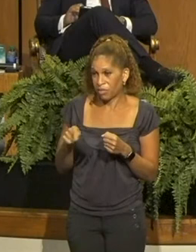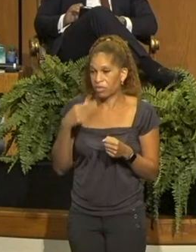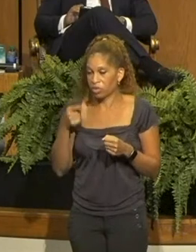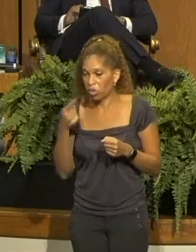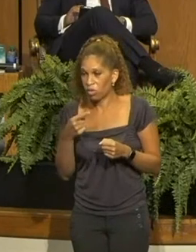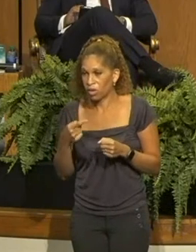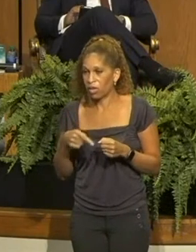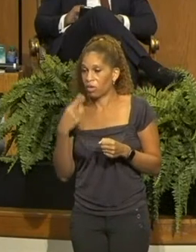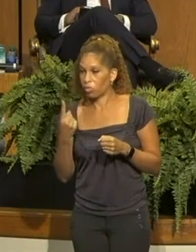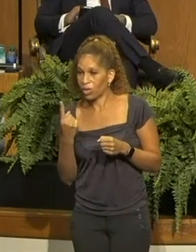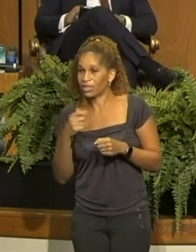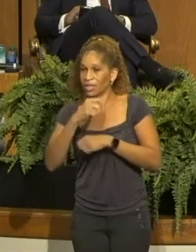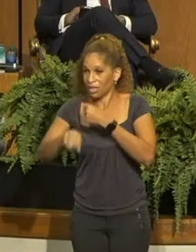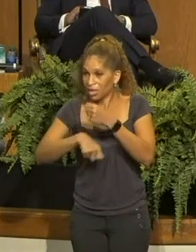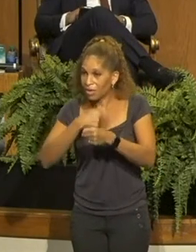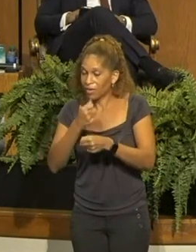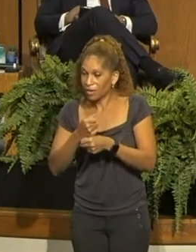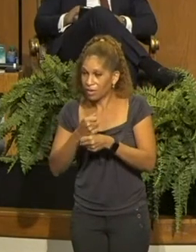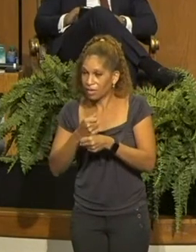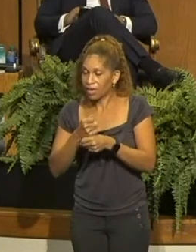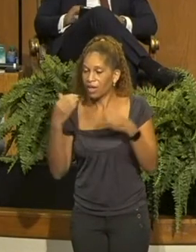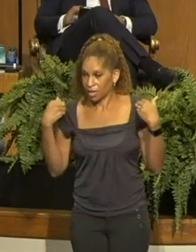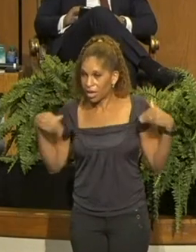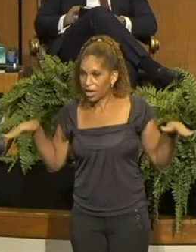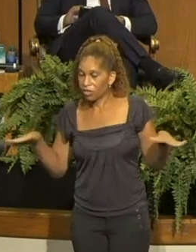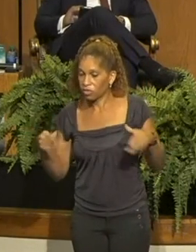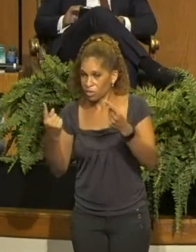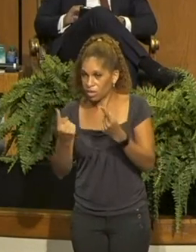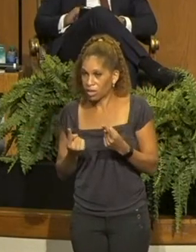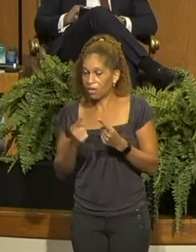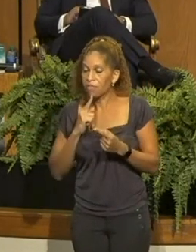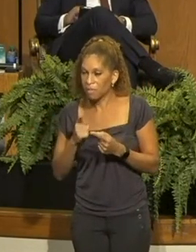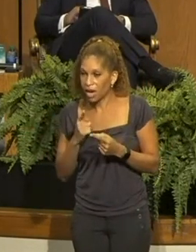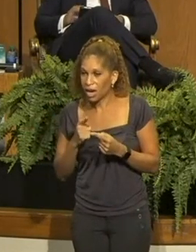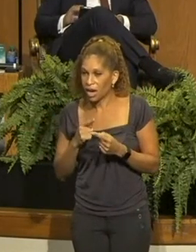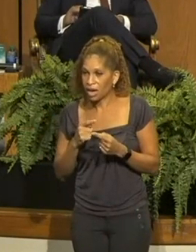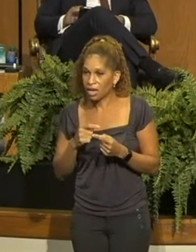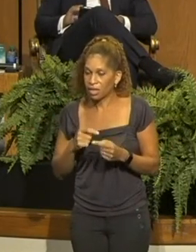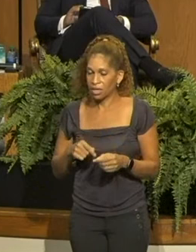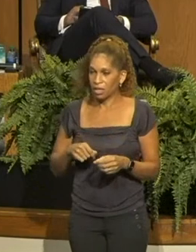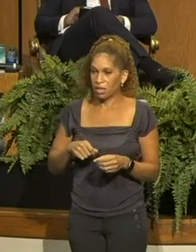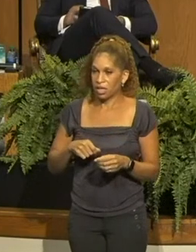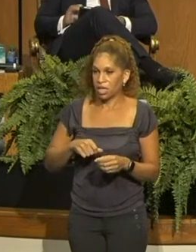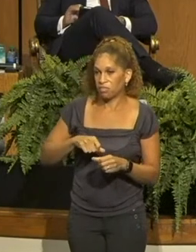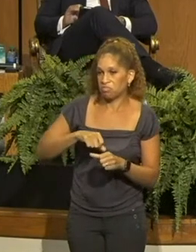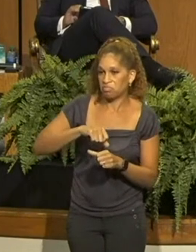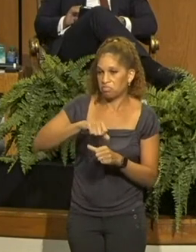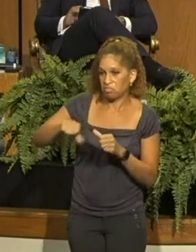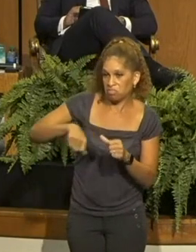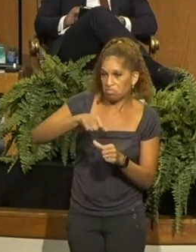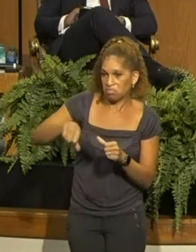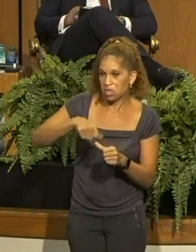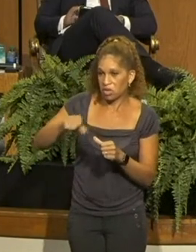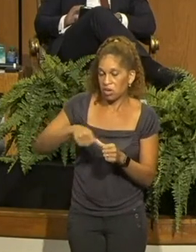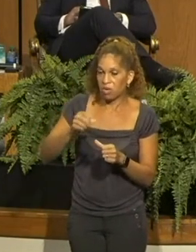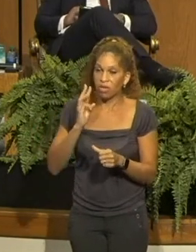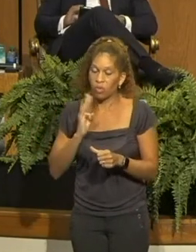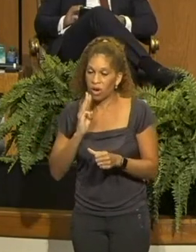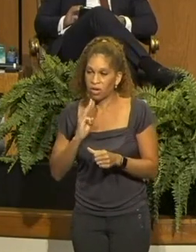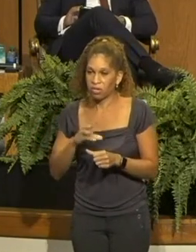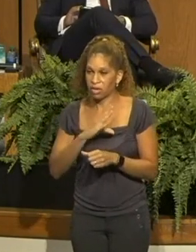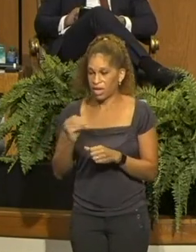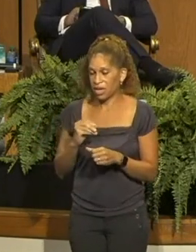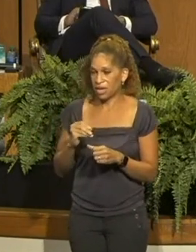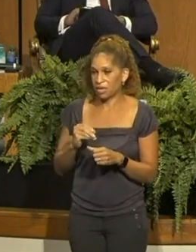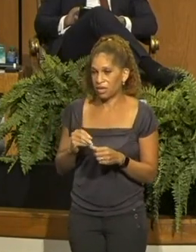that once a year, an angel would come by and stir the water. And yet Jesus asked